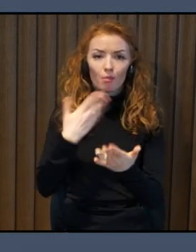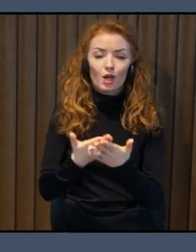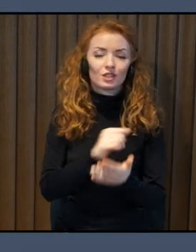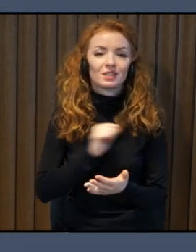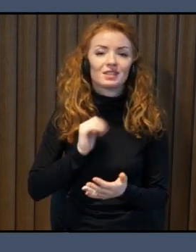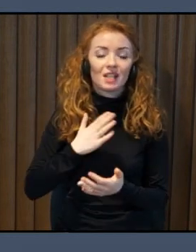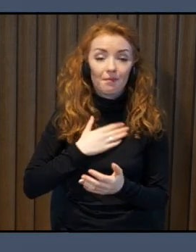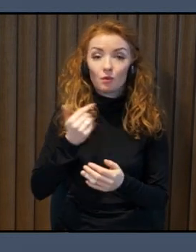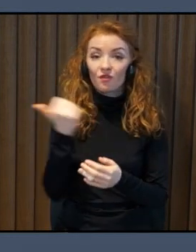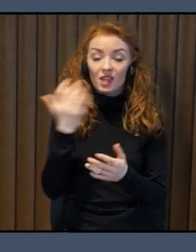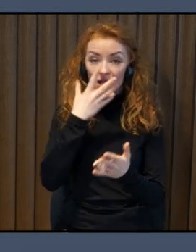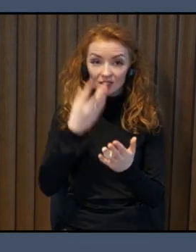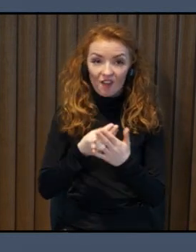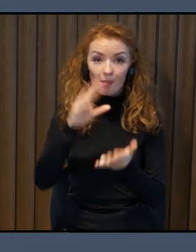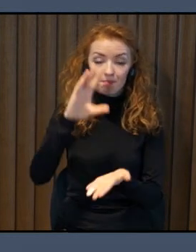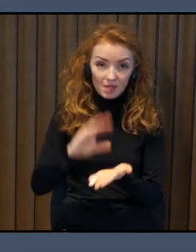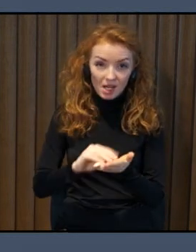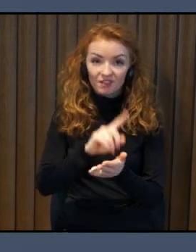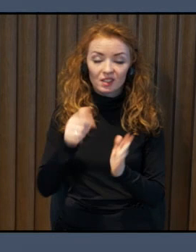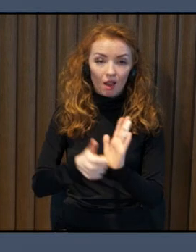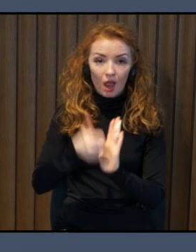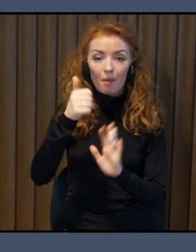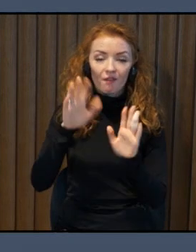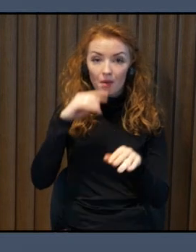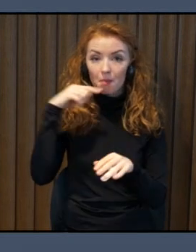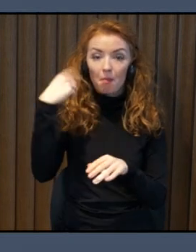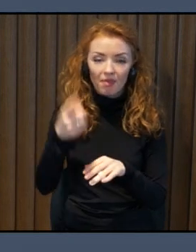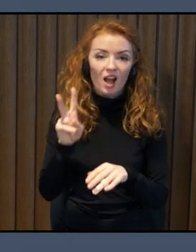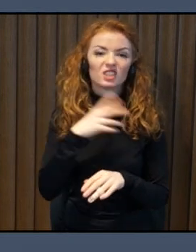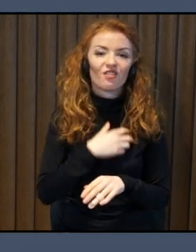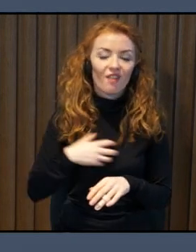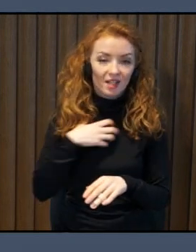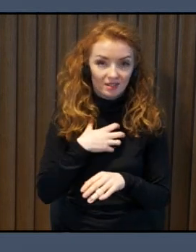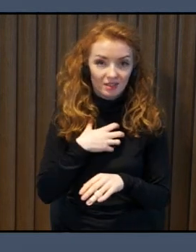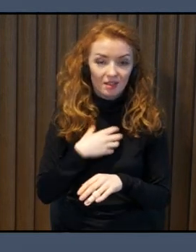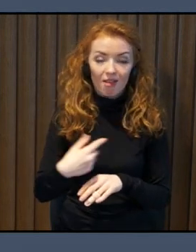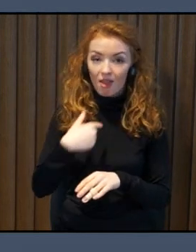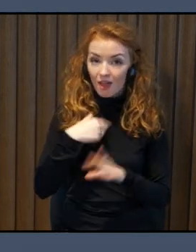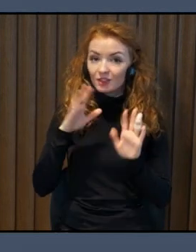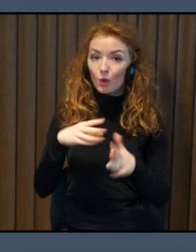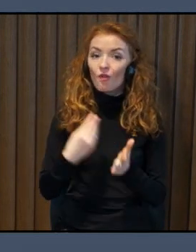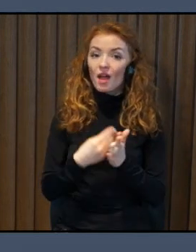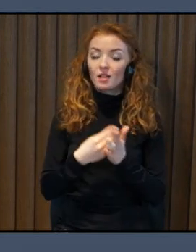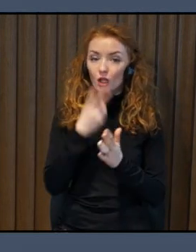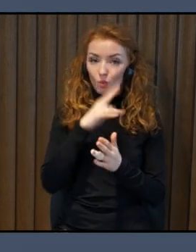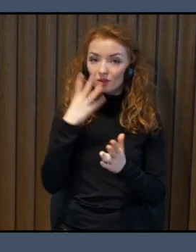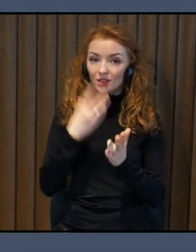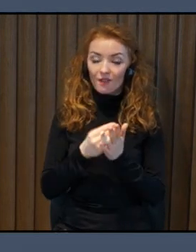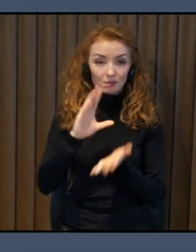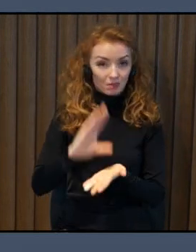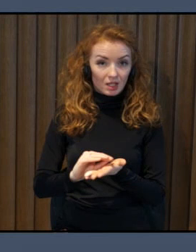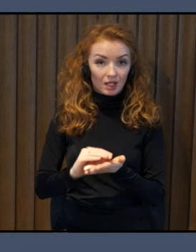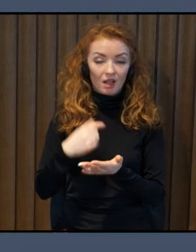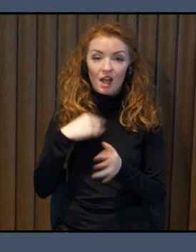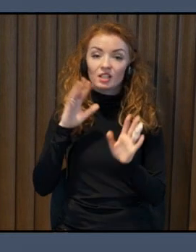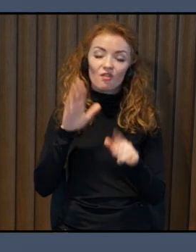will be inclusive, because they will design for themselves, and they with their experience can tell the best what is needed,